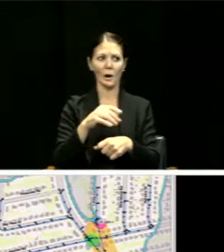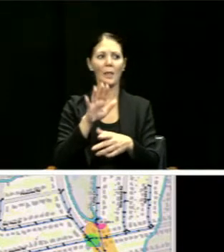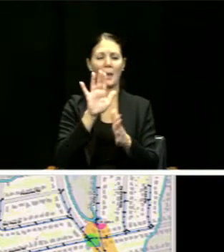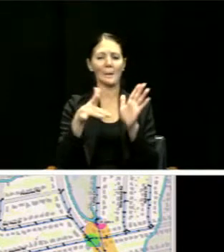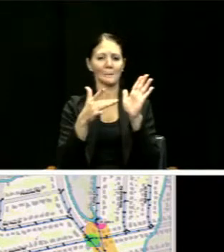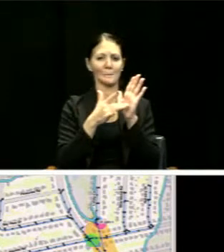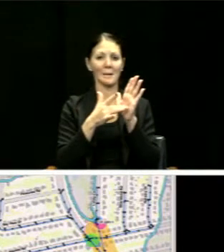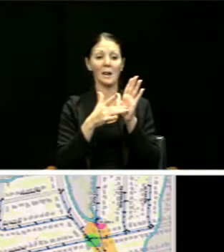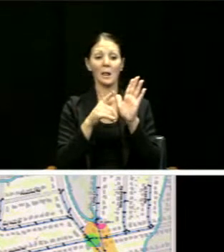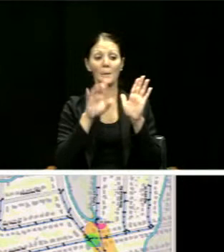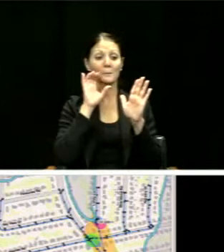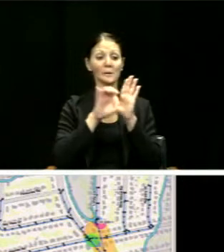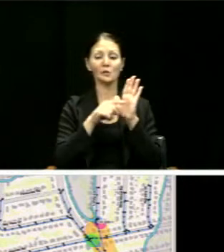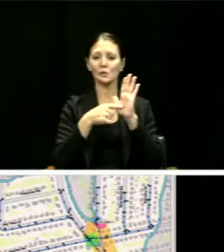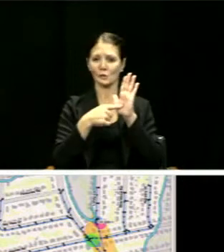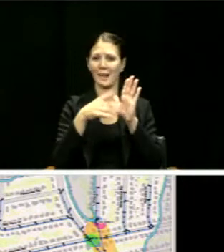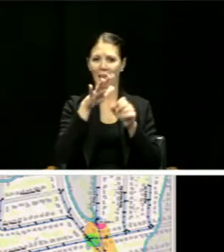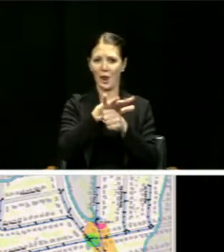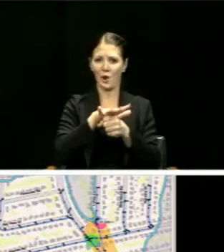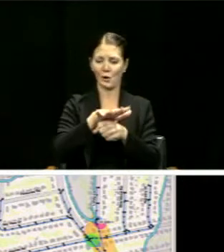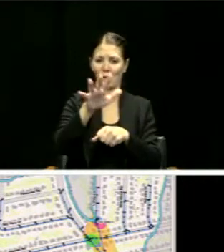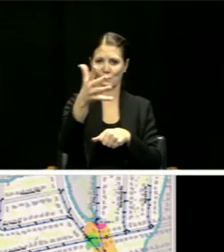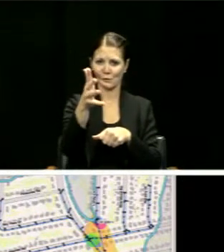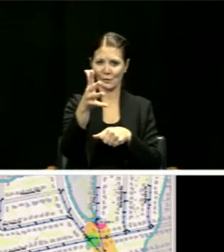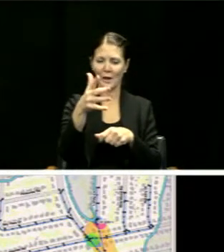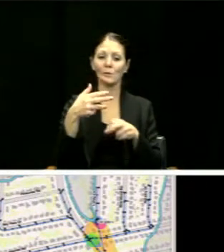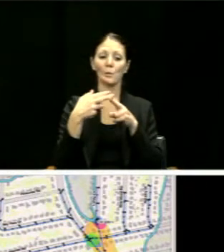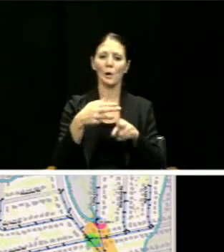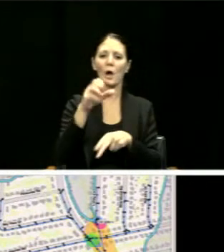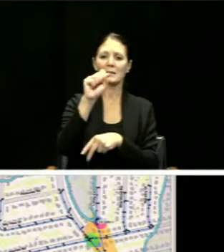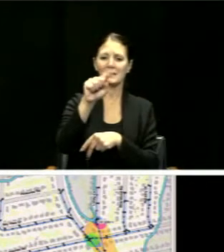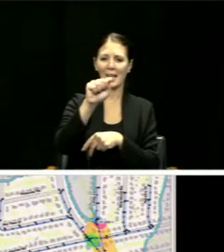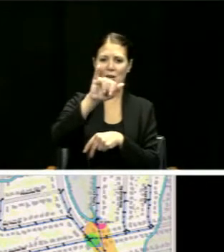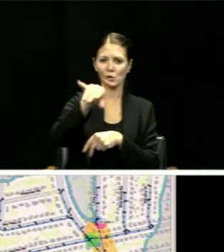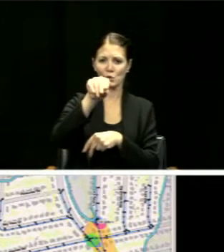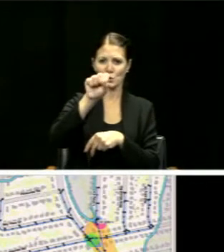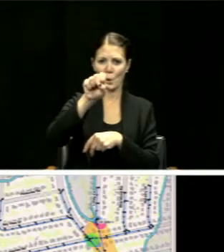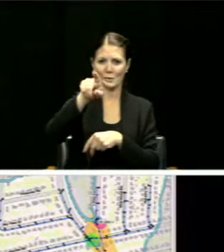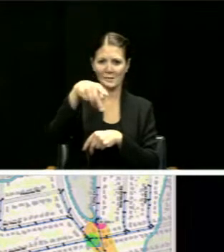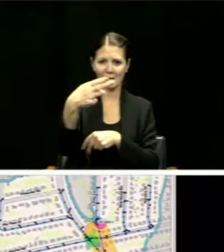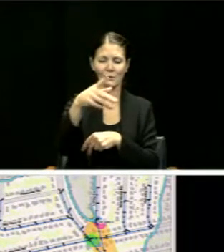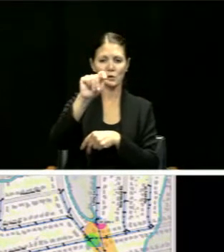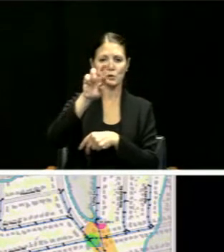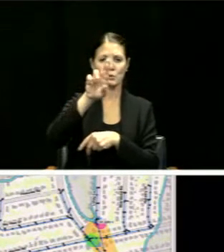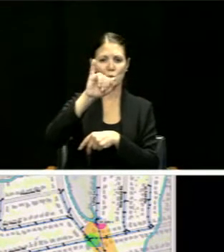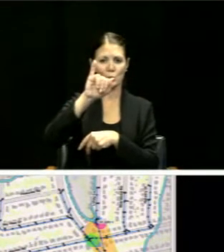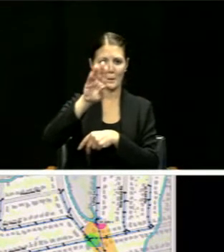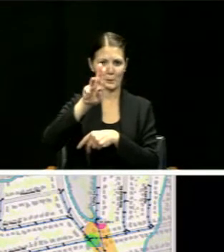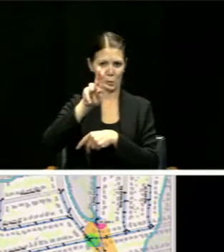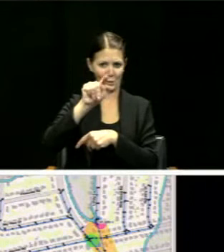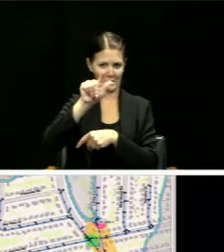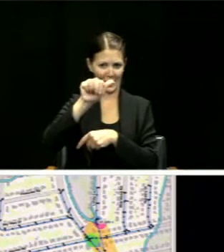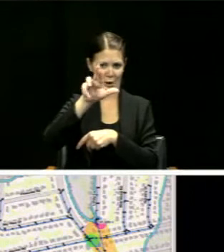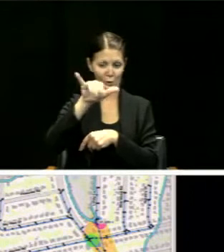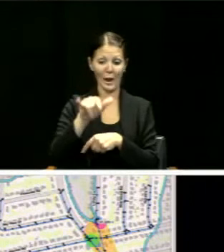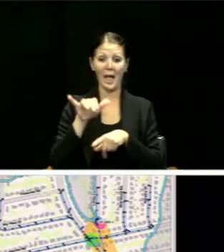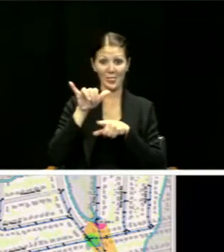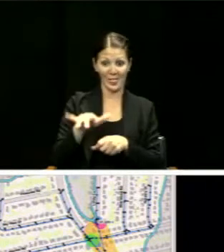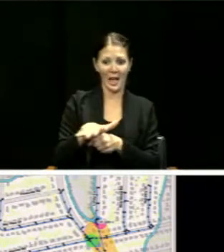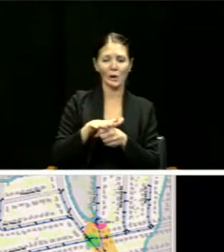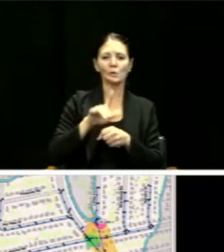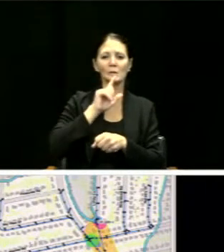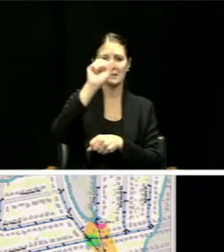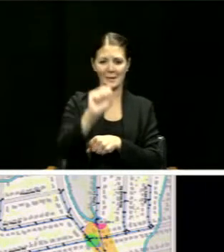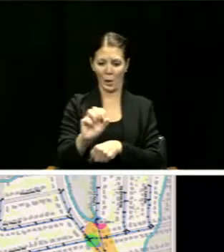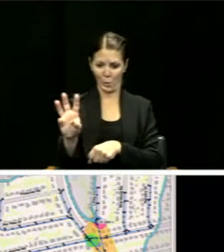shows area 5. Area 5 is called the St. Joseph's tributary, and that area actually flows in a